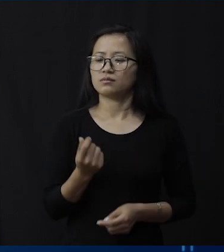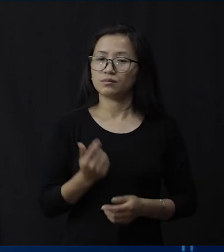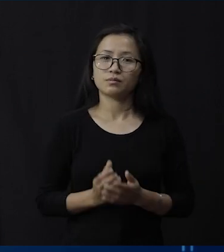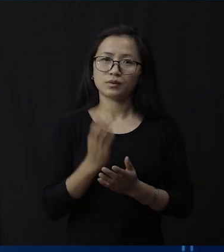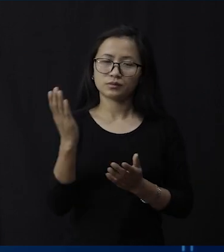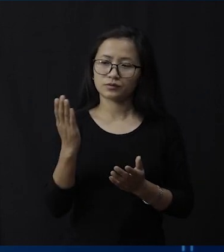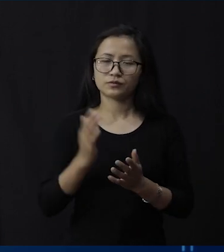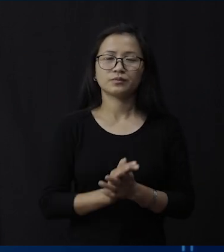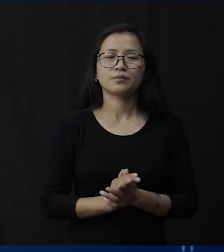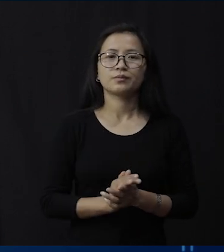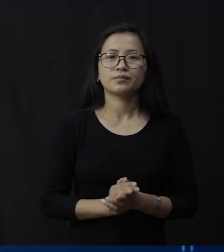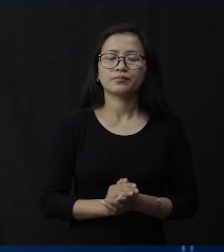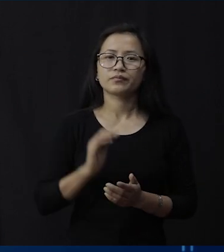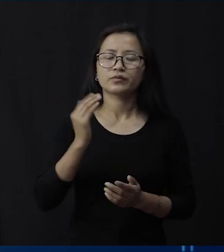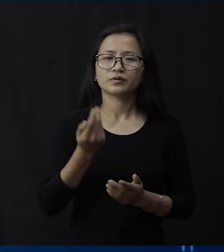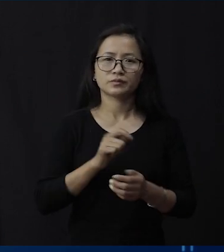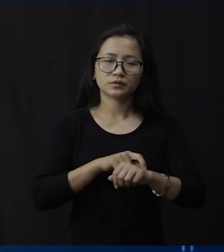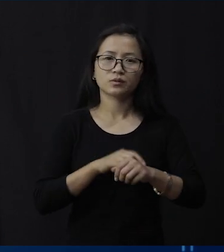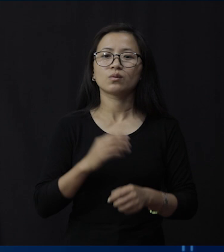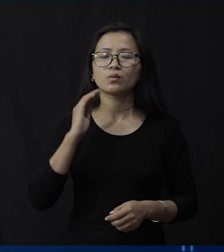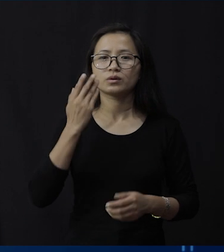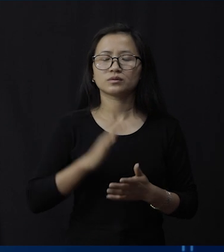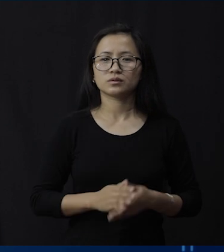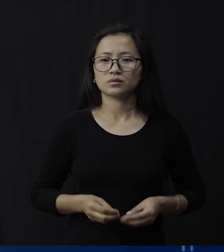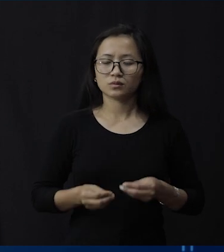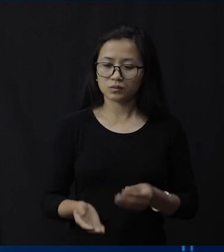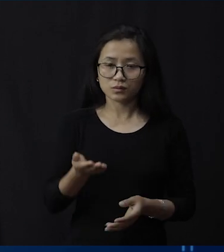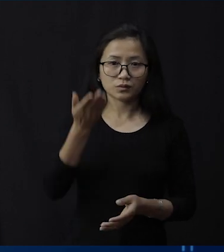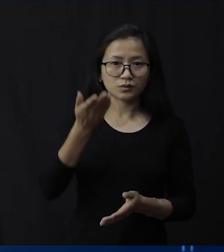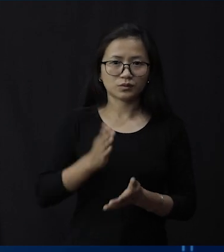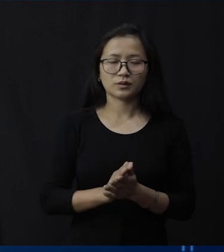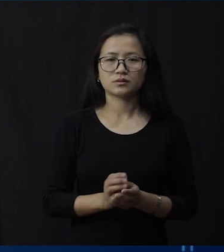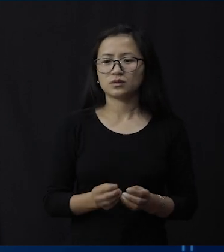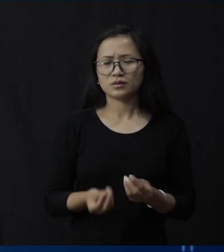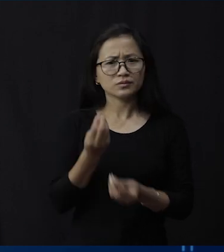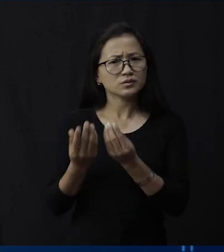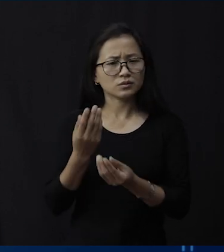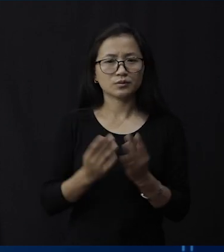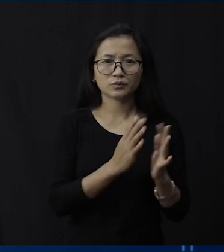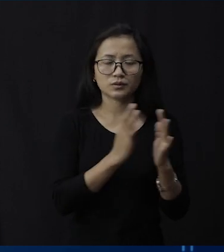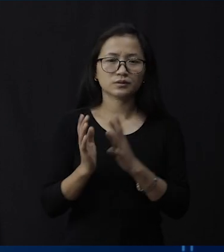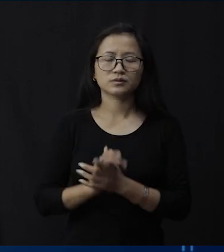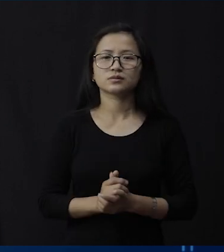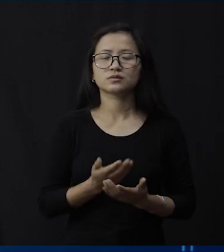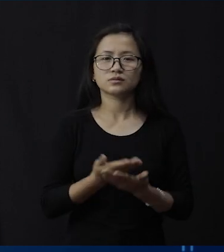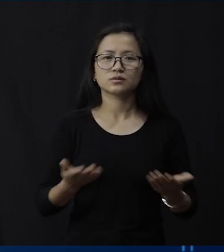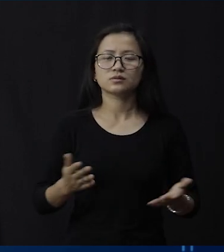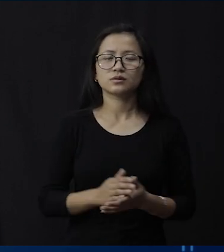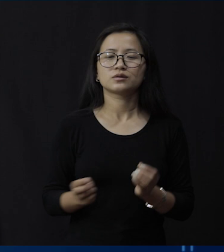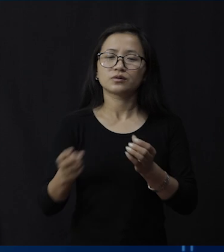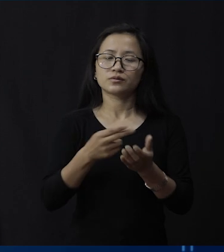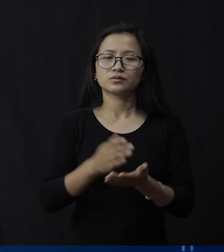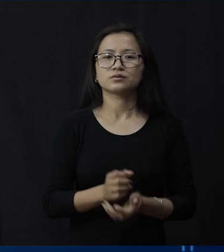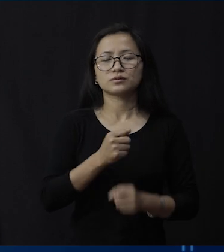of money, or sometimes when they grow crops, okay, they used to give certain amount of crops to the government,